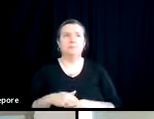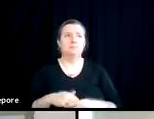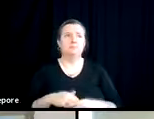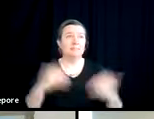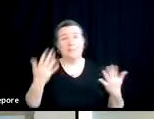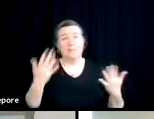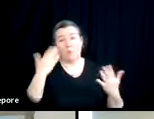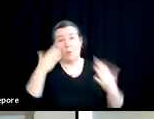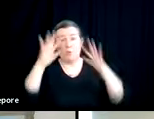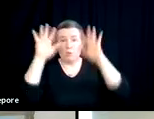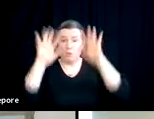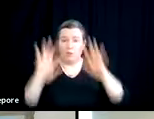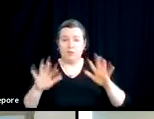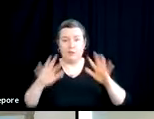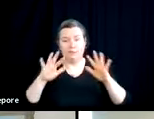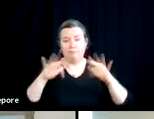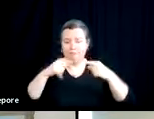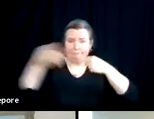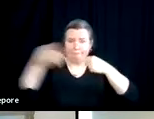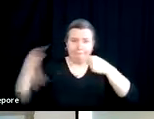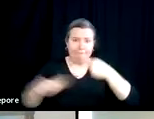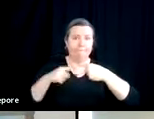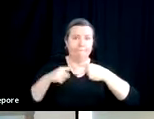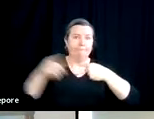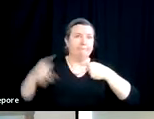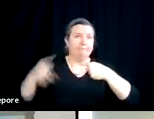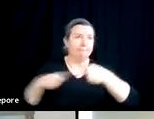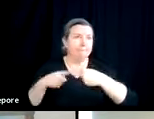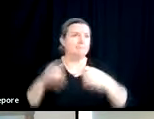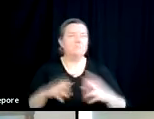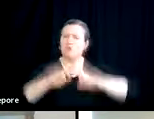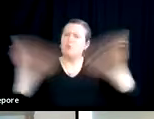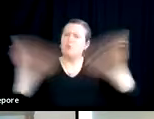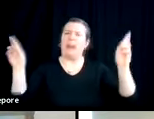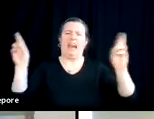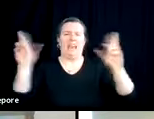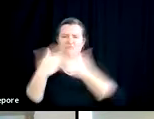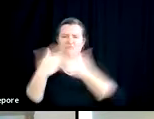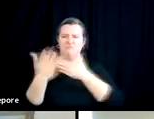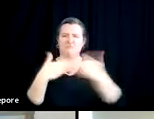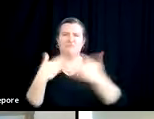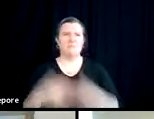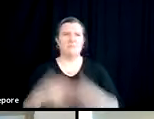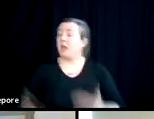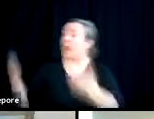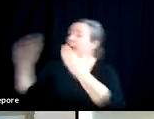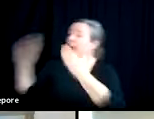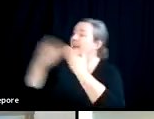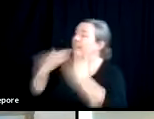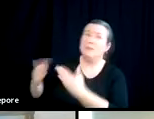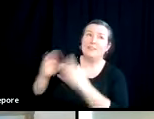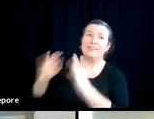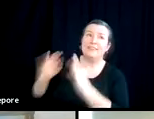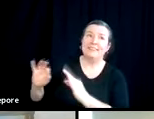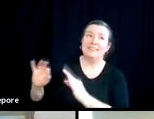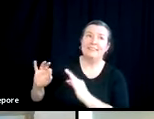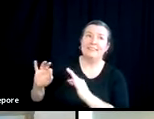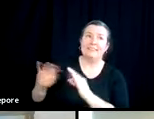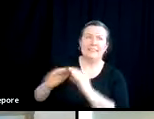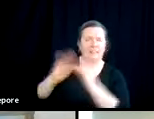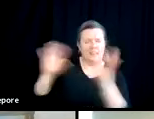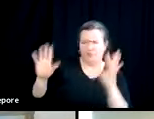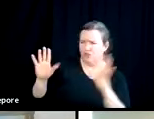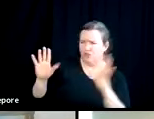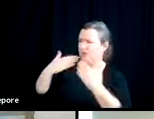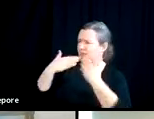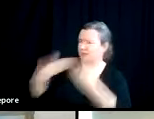But we're certainly ready for it, Governor. Thank you. Pat, thank you. We could hear you loud and clear. So thanks for that report. And I do feel like